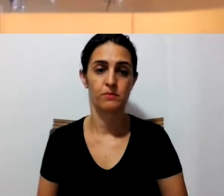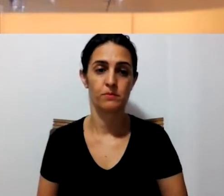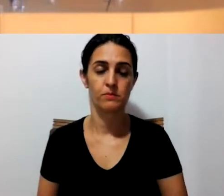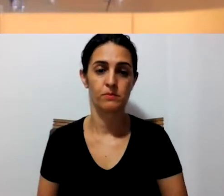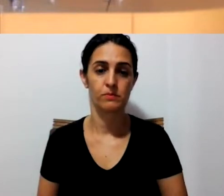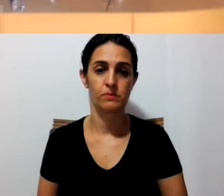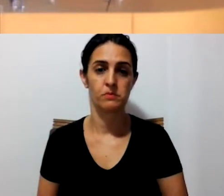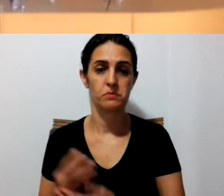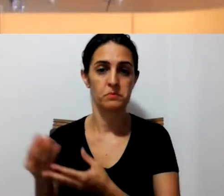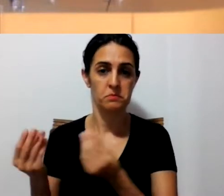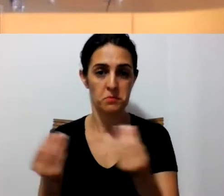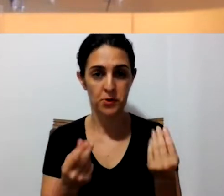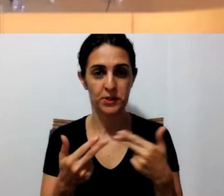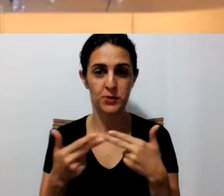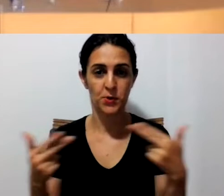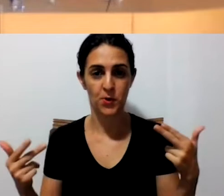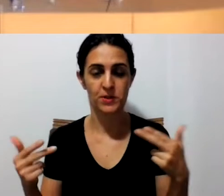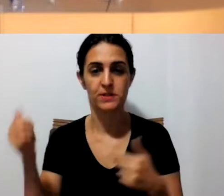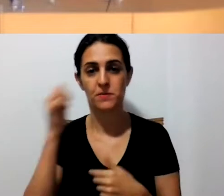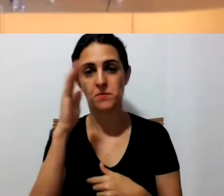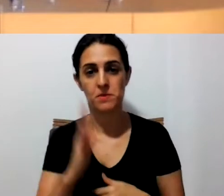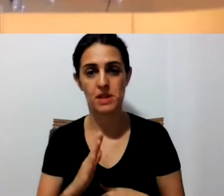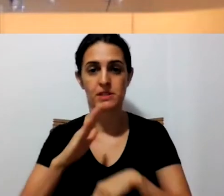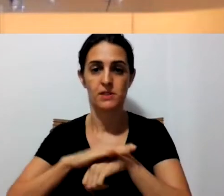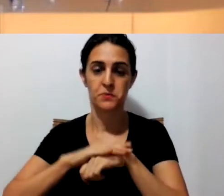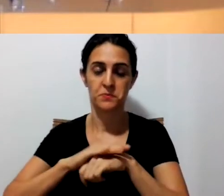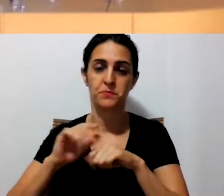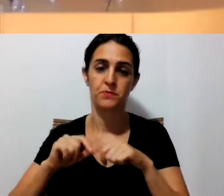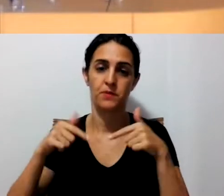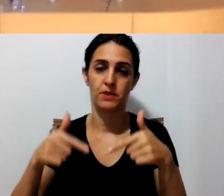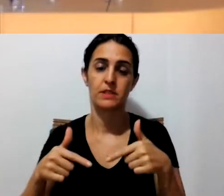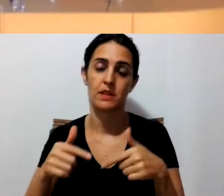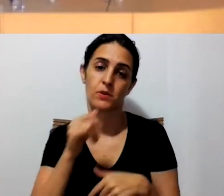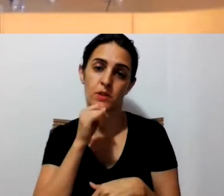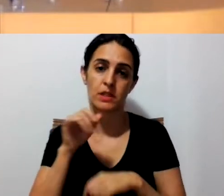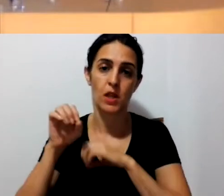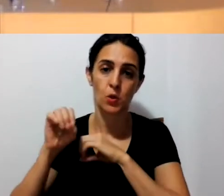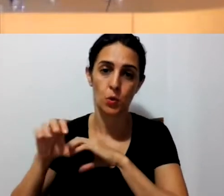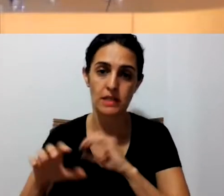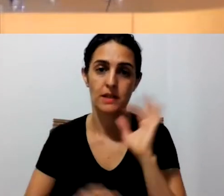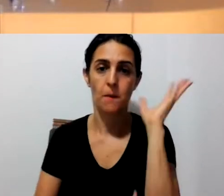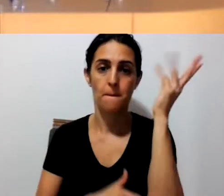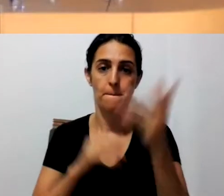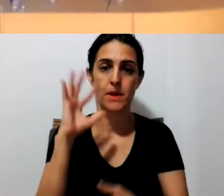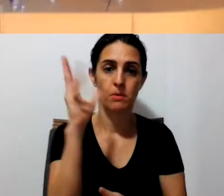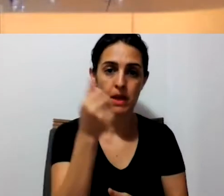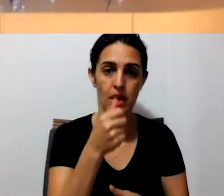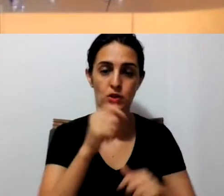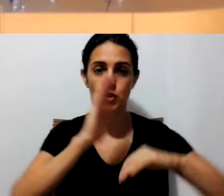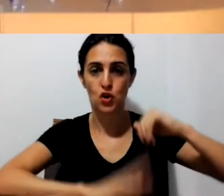our council to open accession discussion with Brazil, as well as with Argentina, Peru, Bulgaria, Romania, and